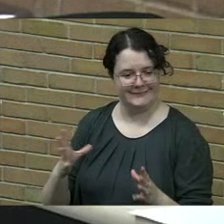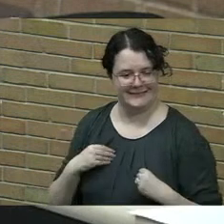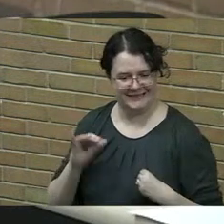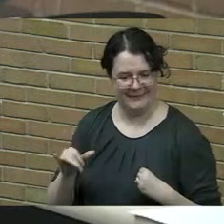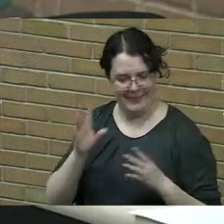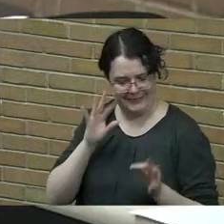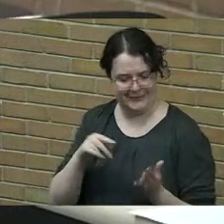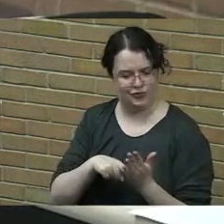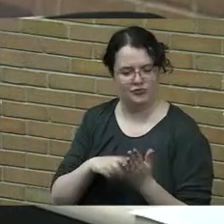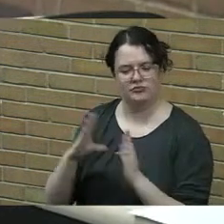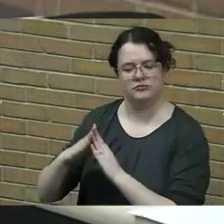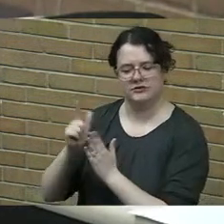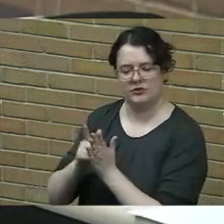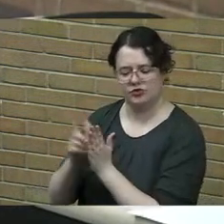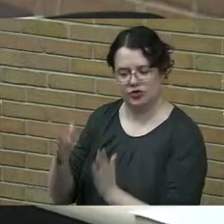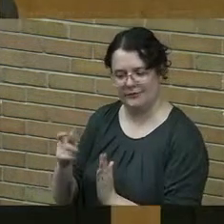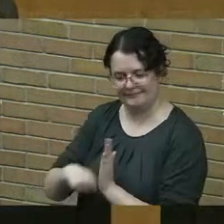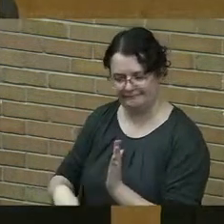attorney. Second.